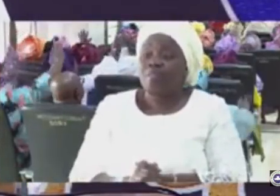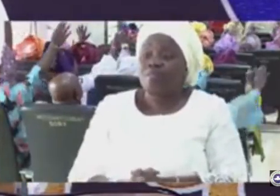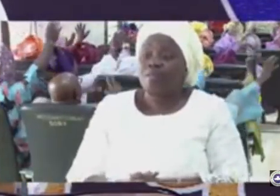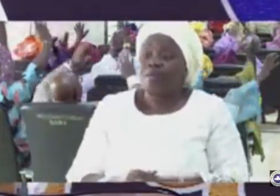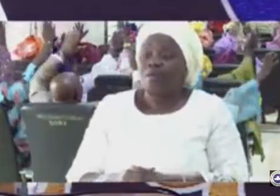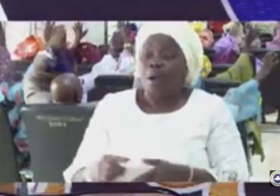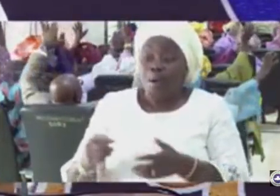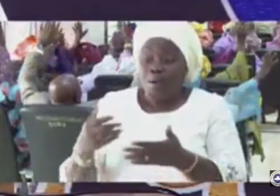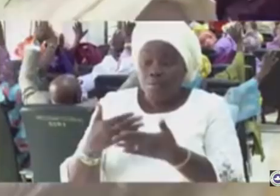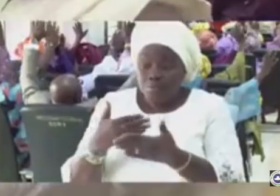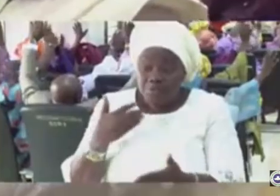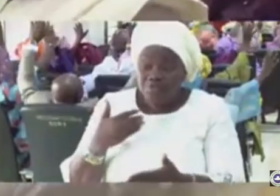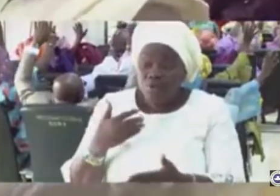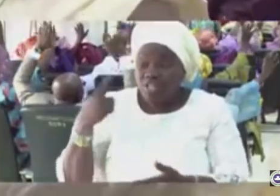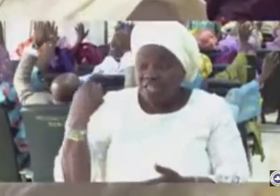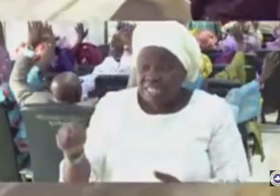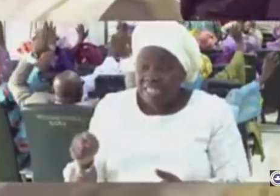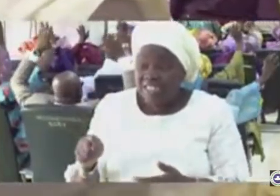hallelujah.